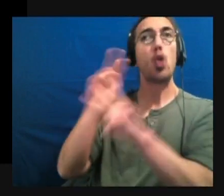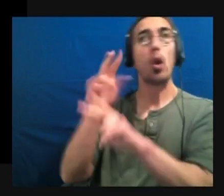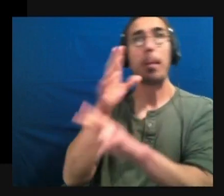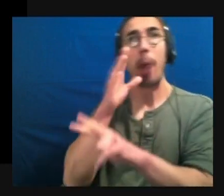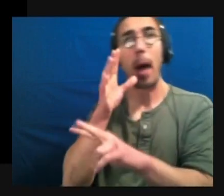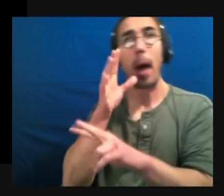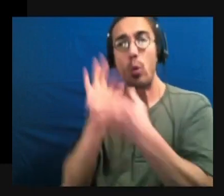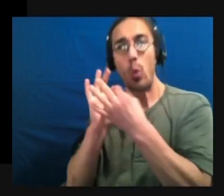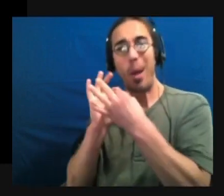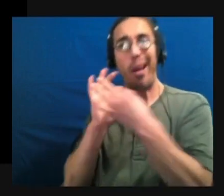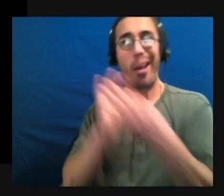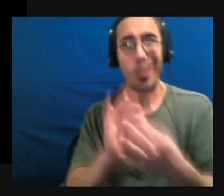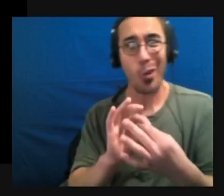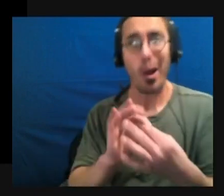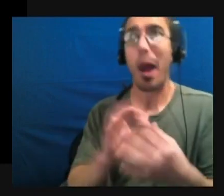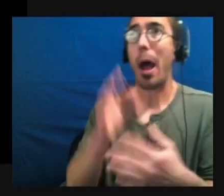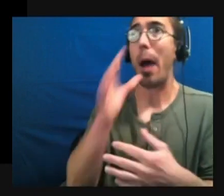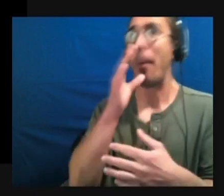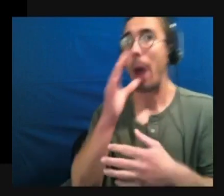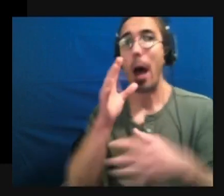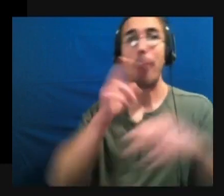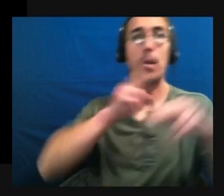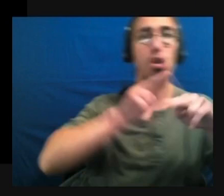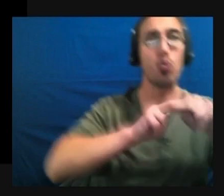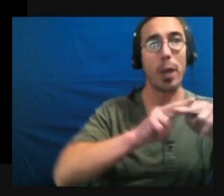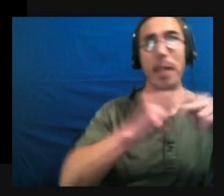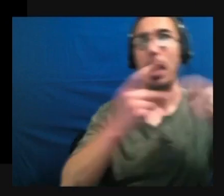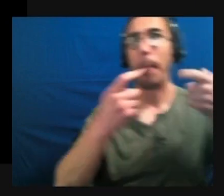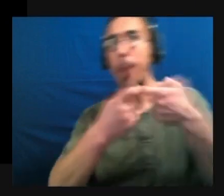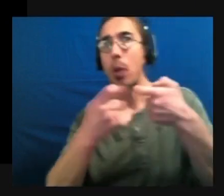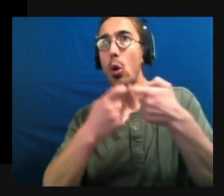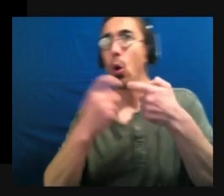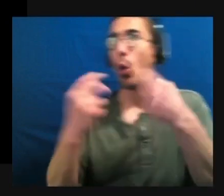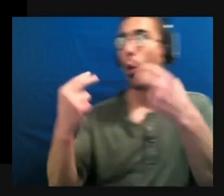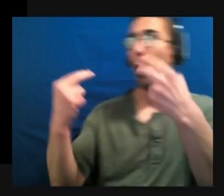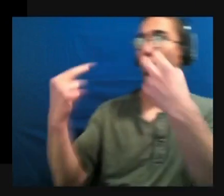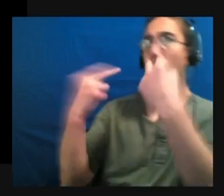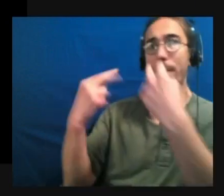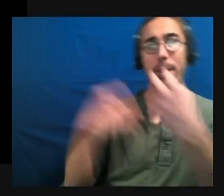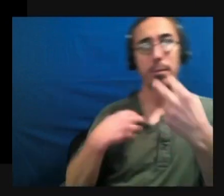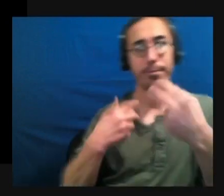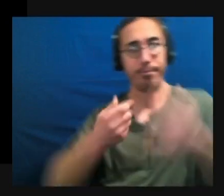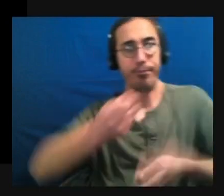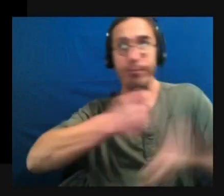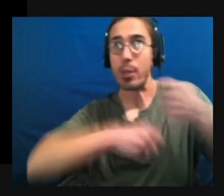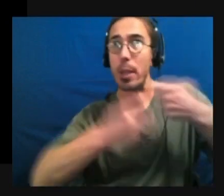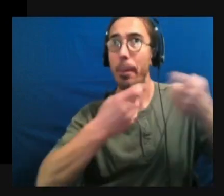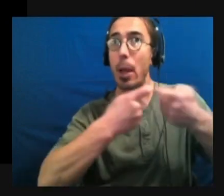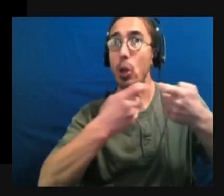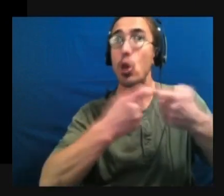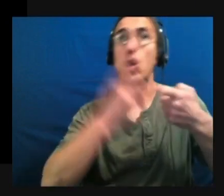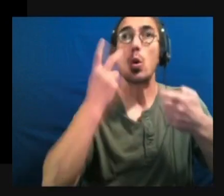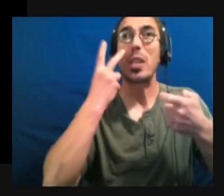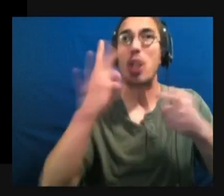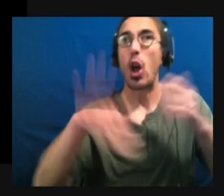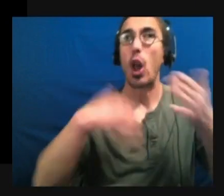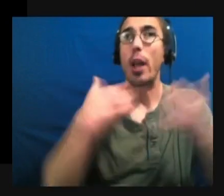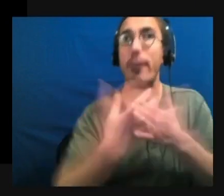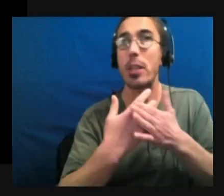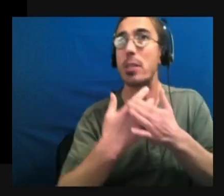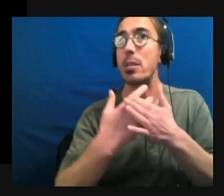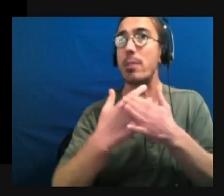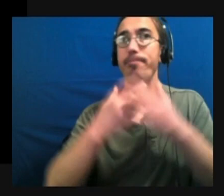of, mom, watch me do this. And you see him using all of the nonverbal communication